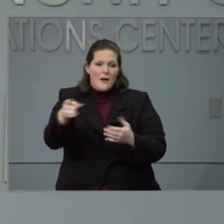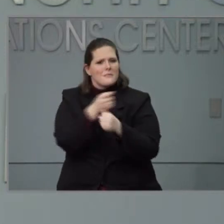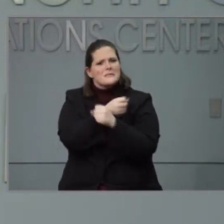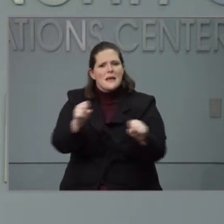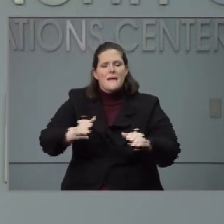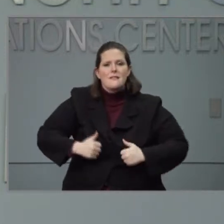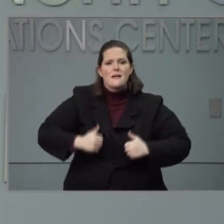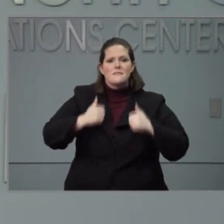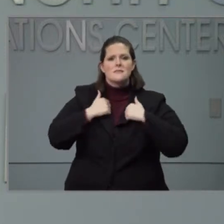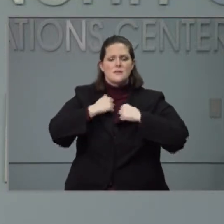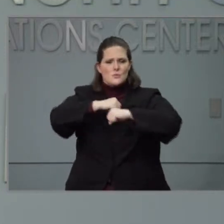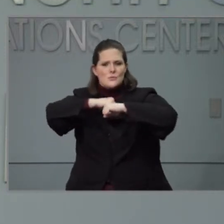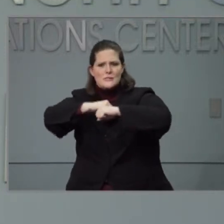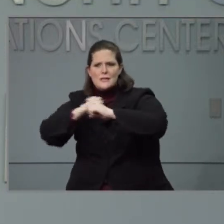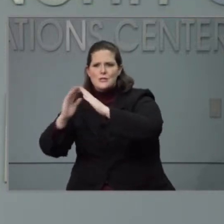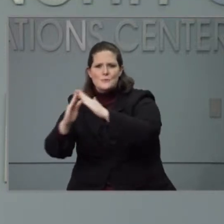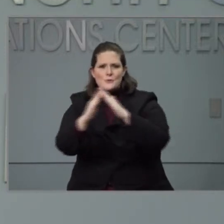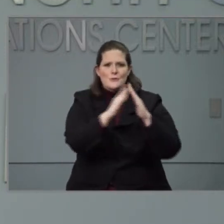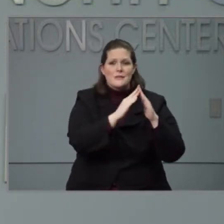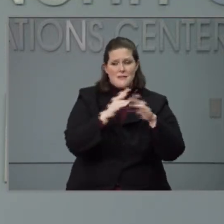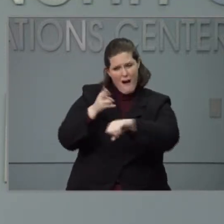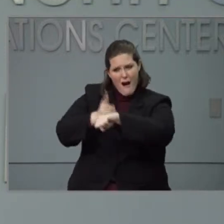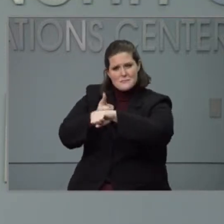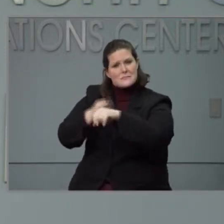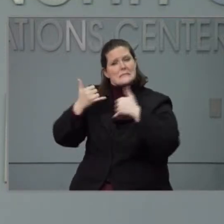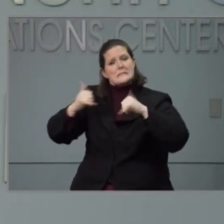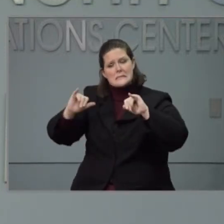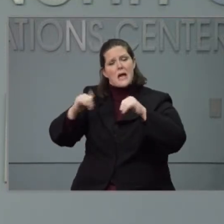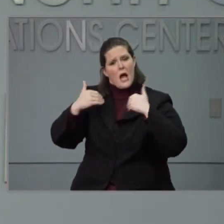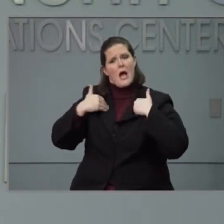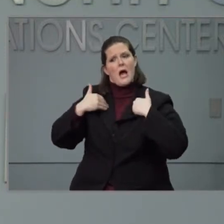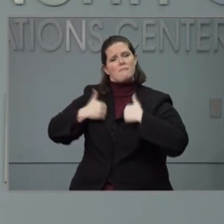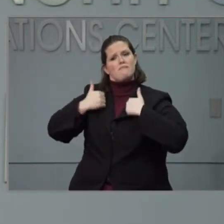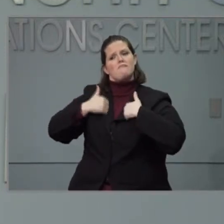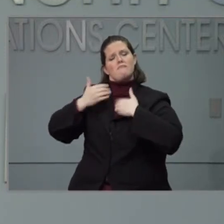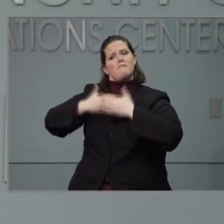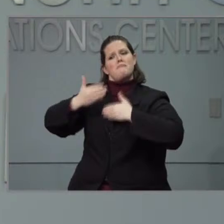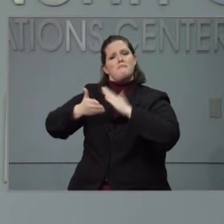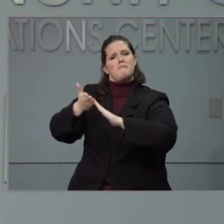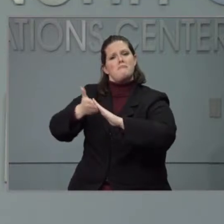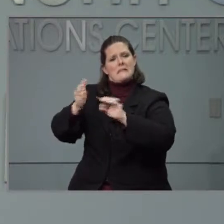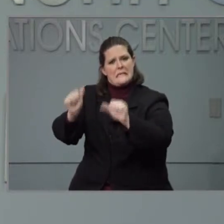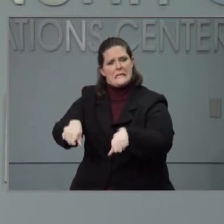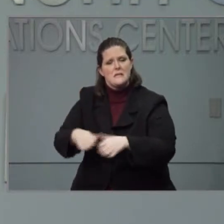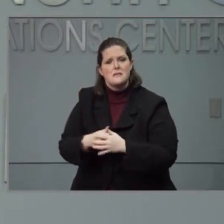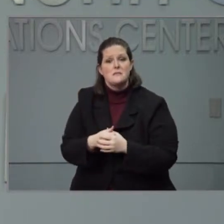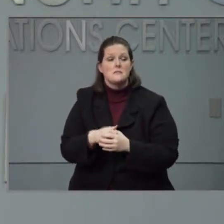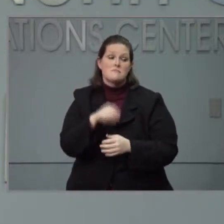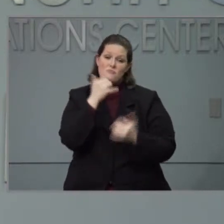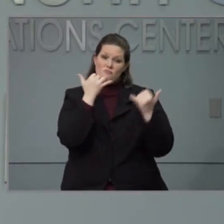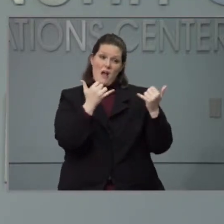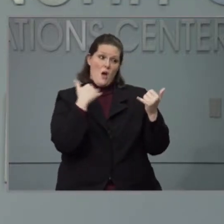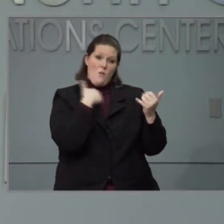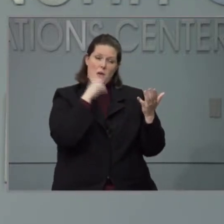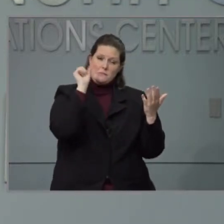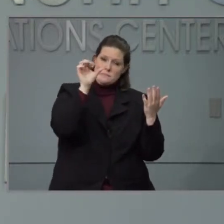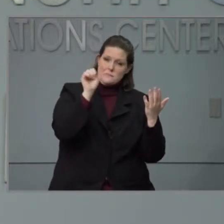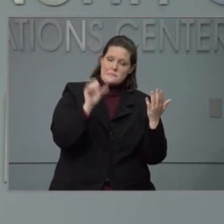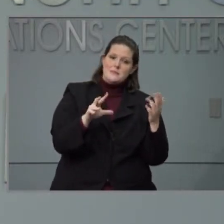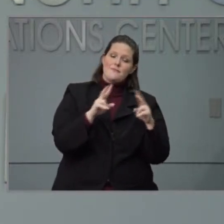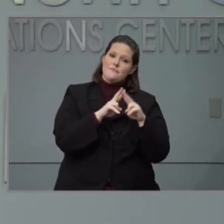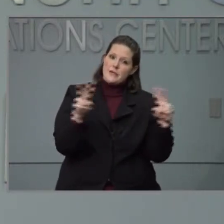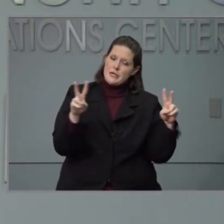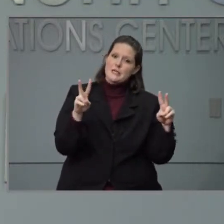lives, and keep their hospital systems working. Right now, these are strong recommendations.